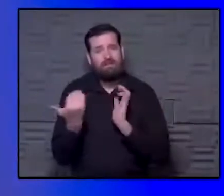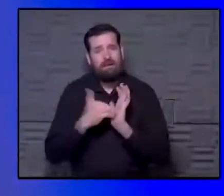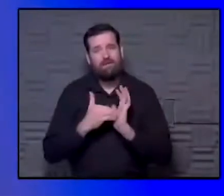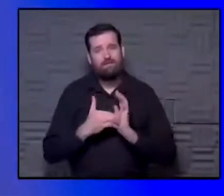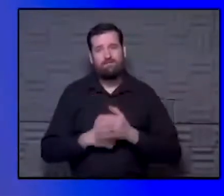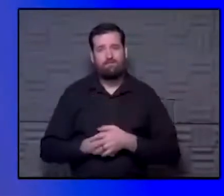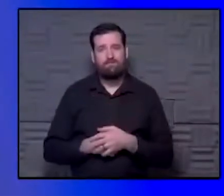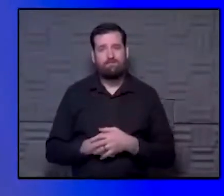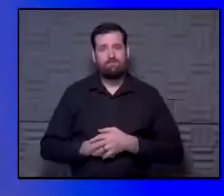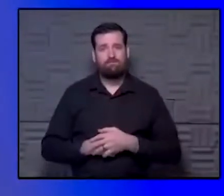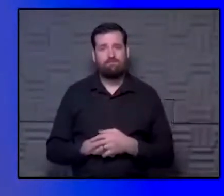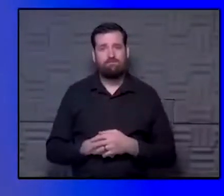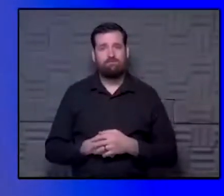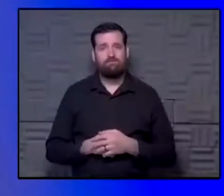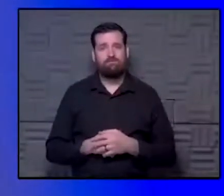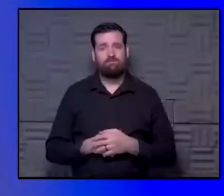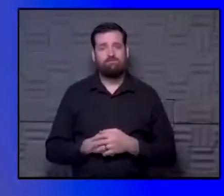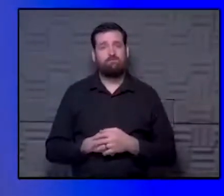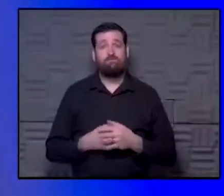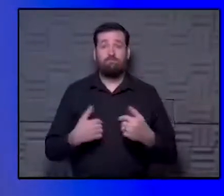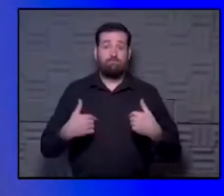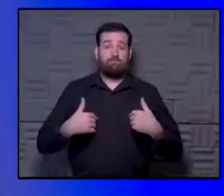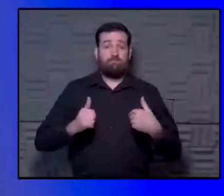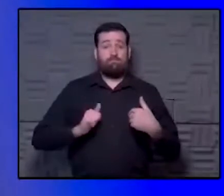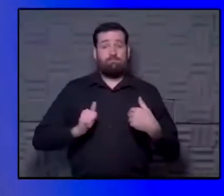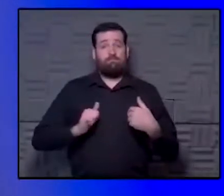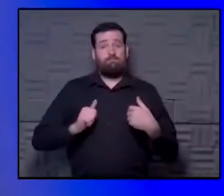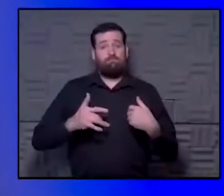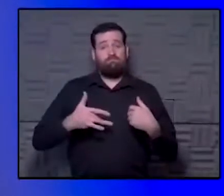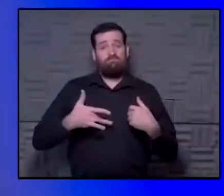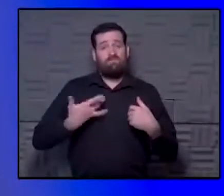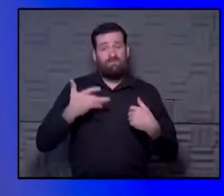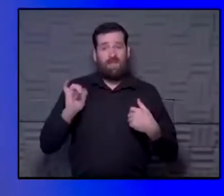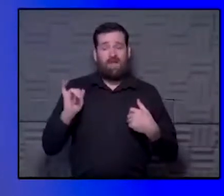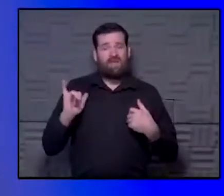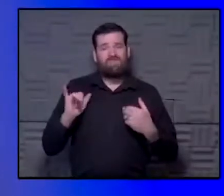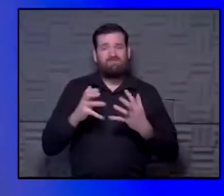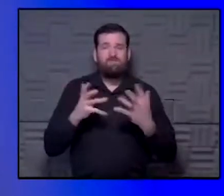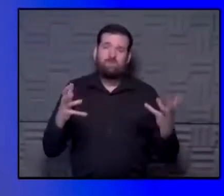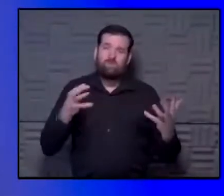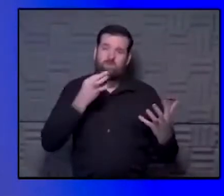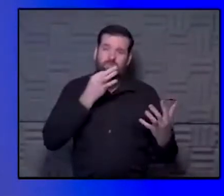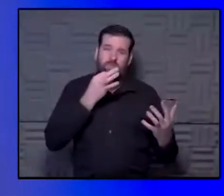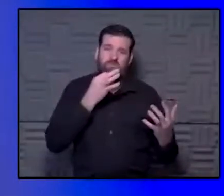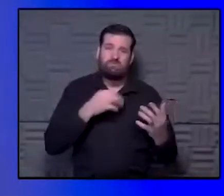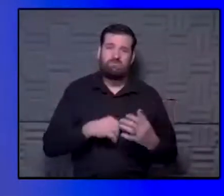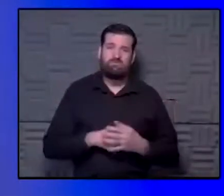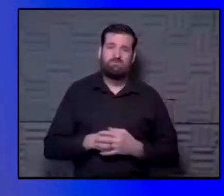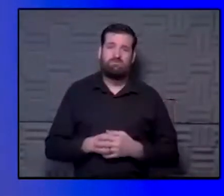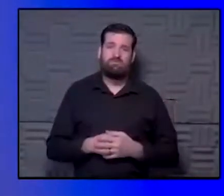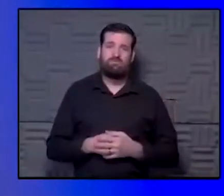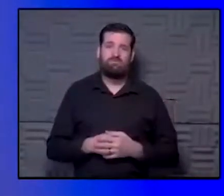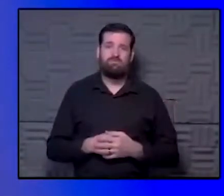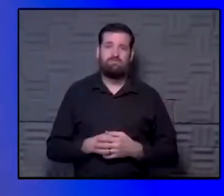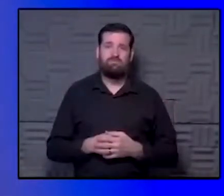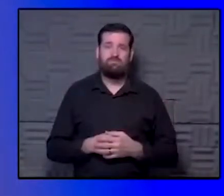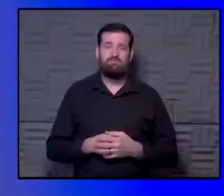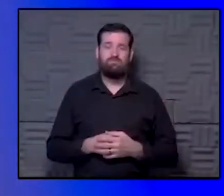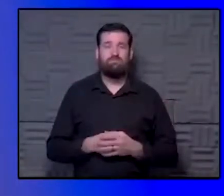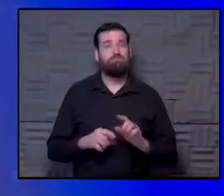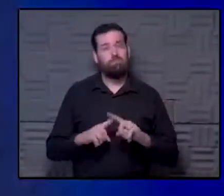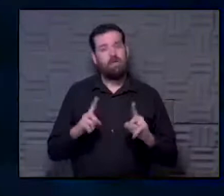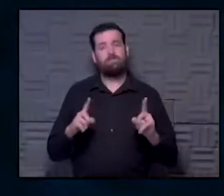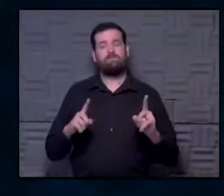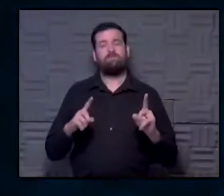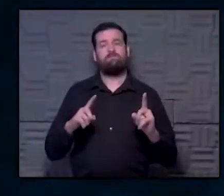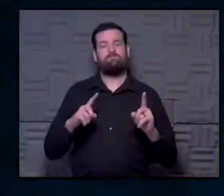And I personally feel like they were taken too soon, but I also have found